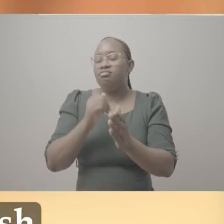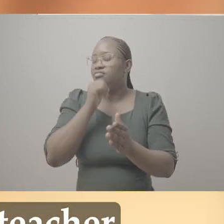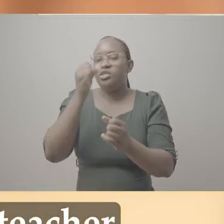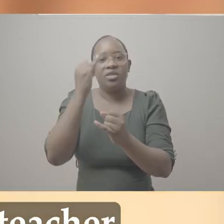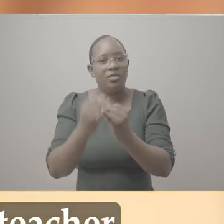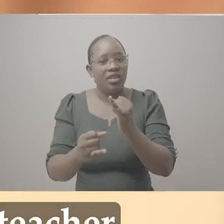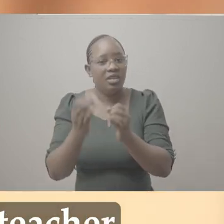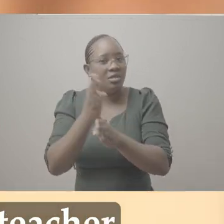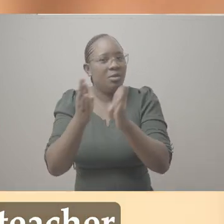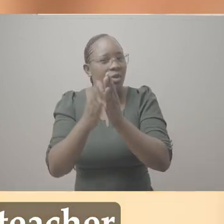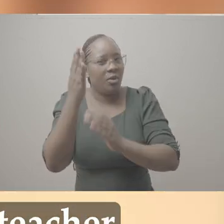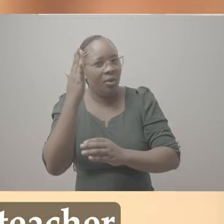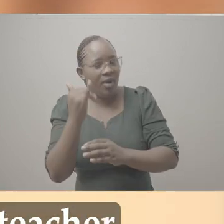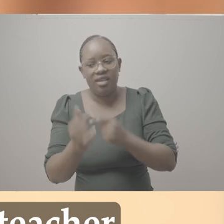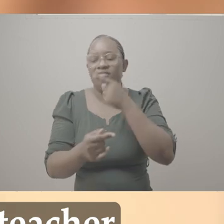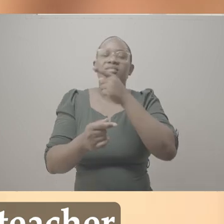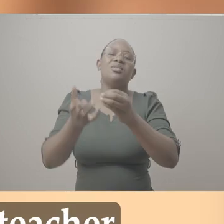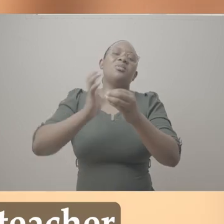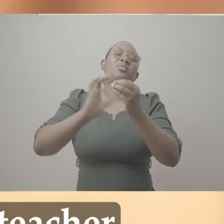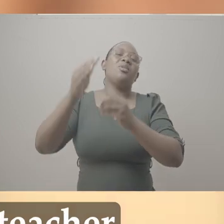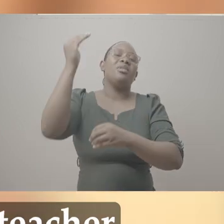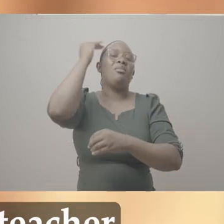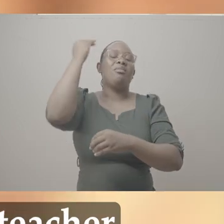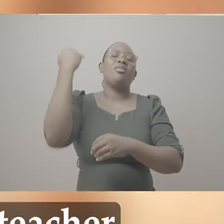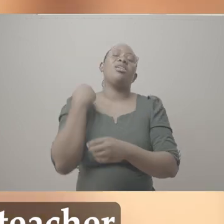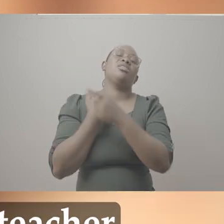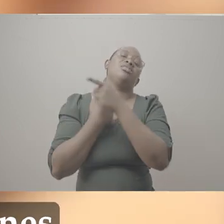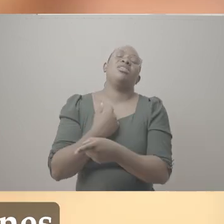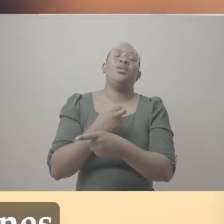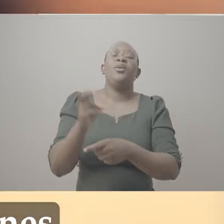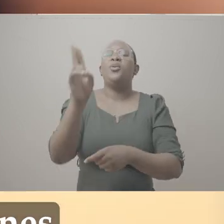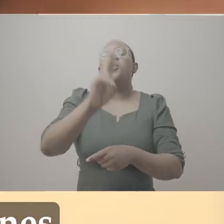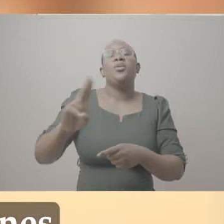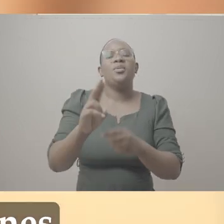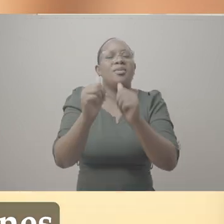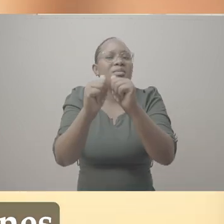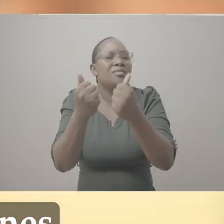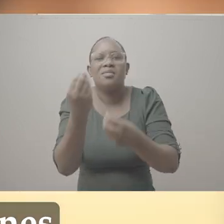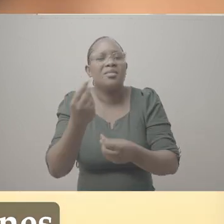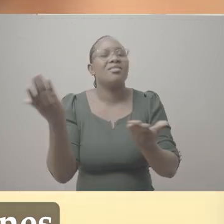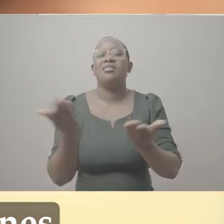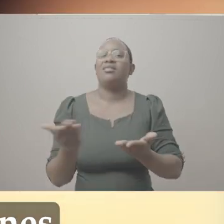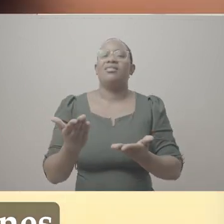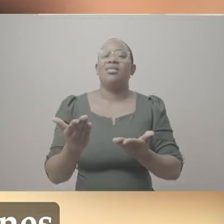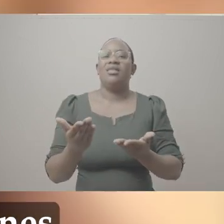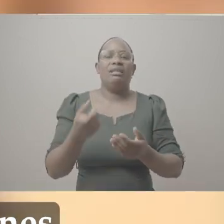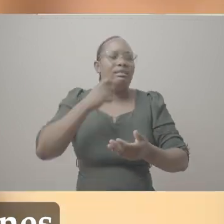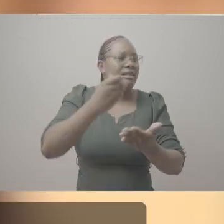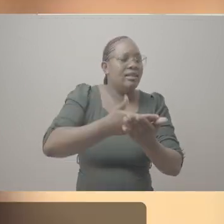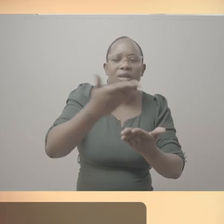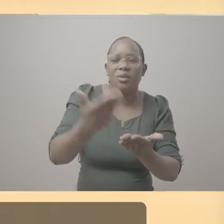kamali akanyonyoka through vahead vesu vakasoleka chenguzu matrash stone I think ningamaakonawa kuti